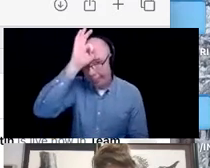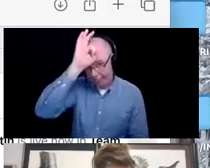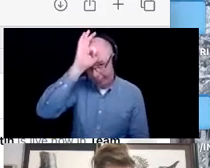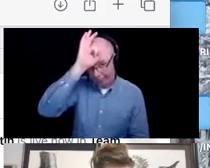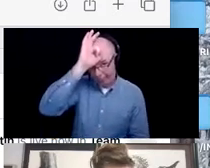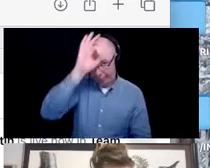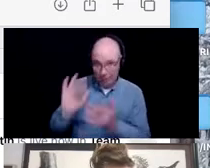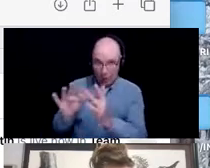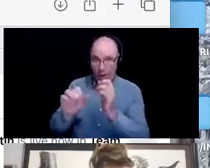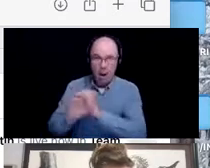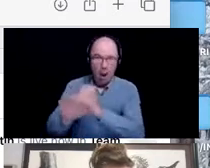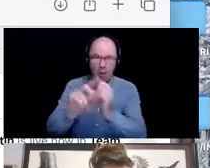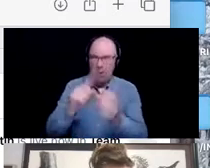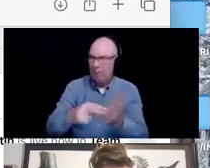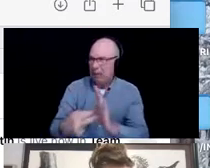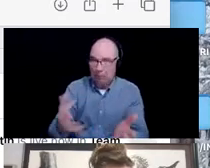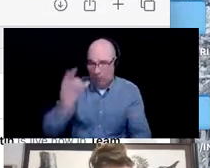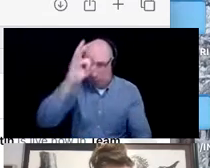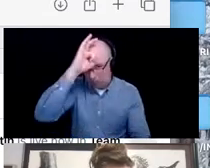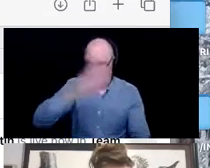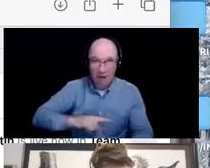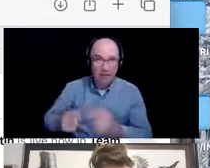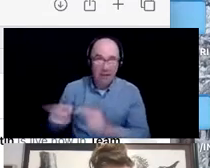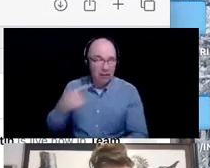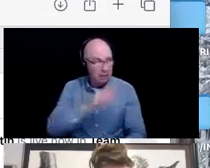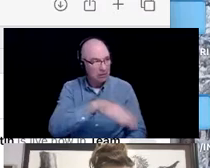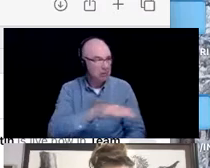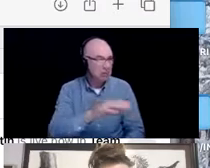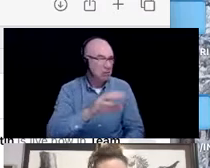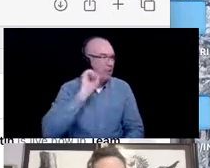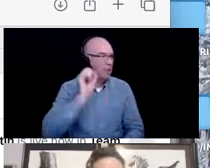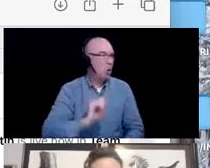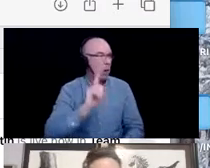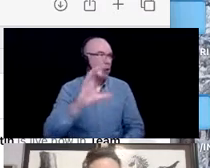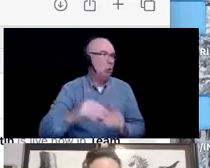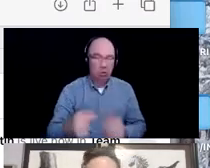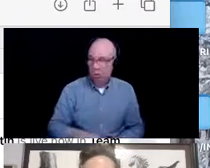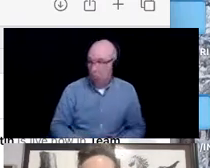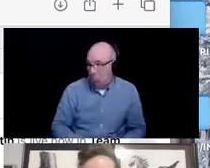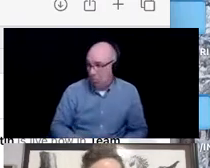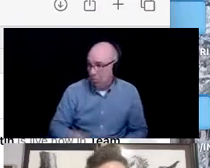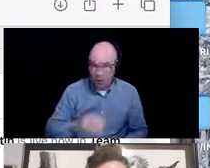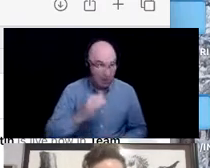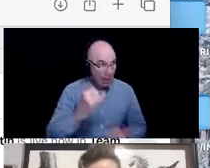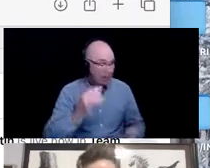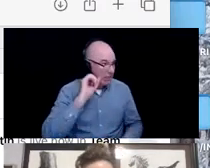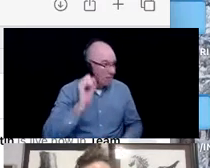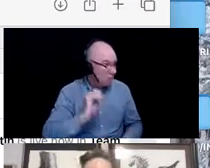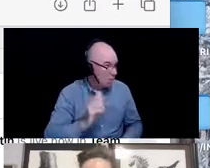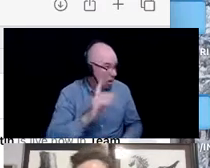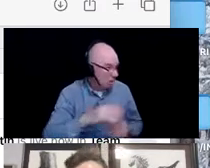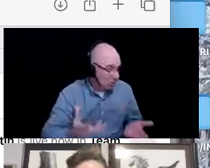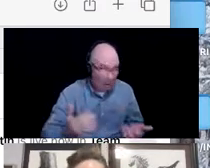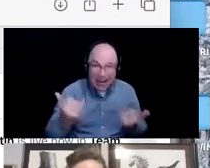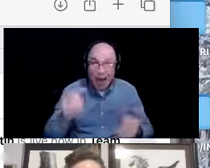I didn't even know what it was. My friend just said silver and $100. At the time it was $100. You guys, now I'm like,